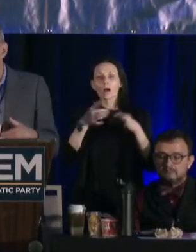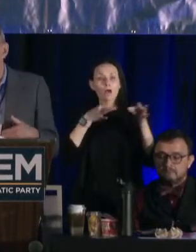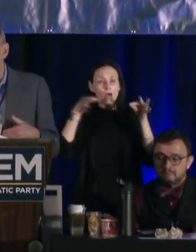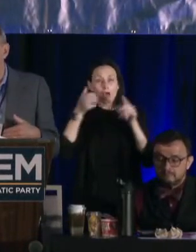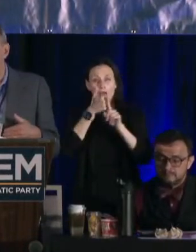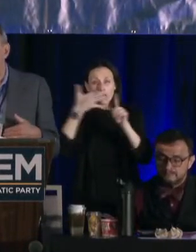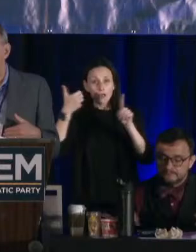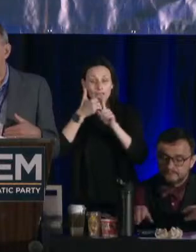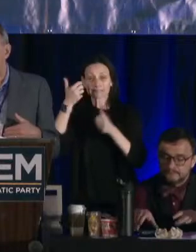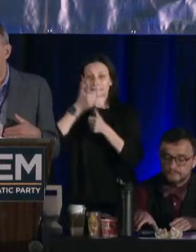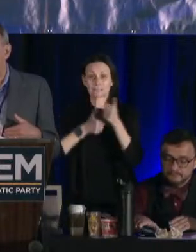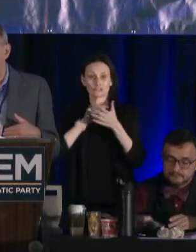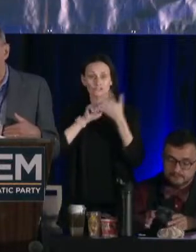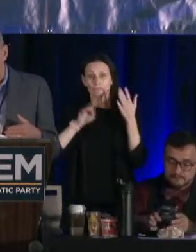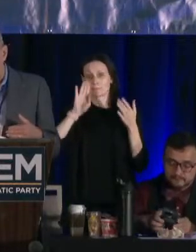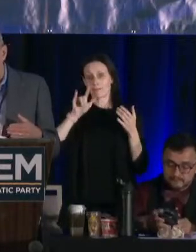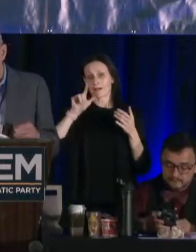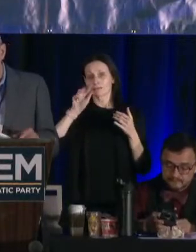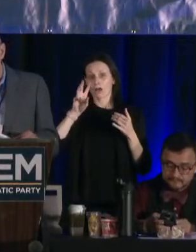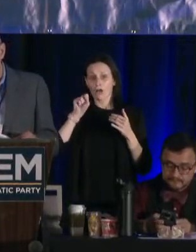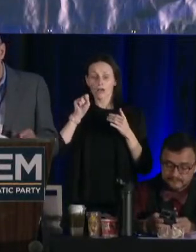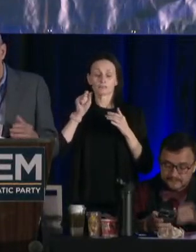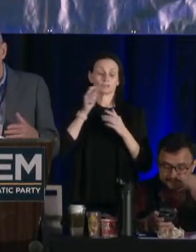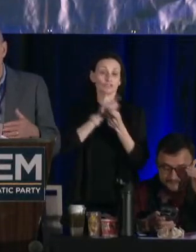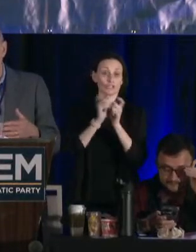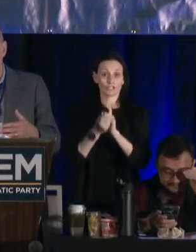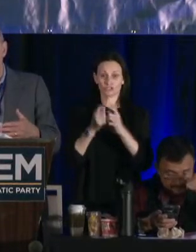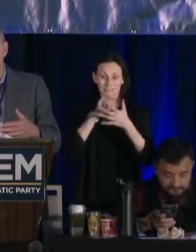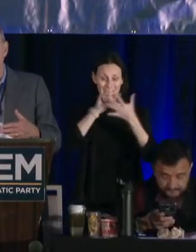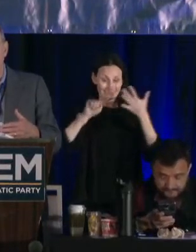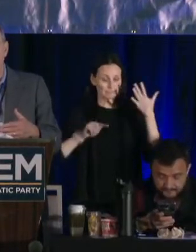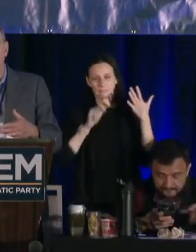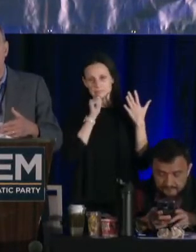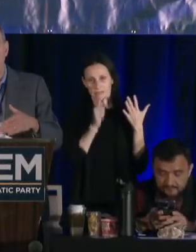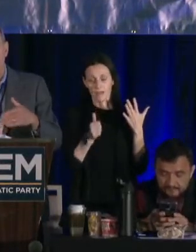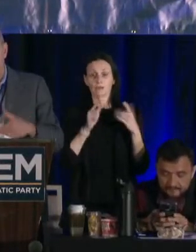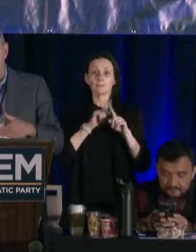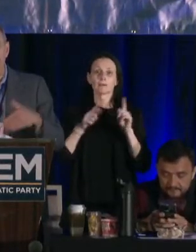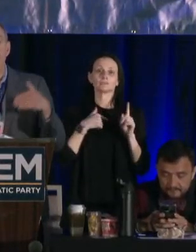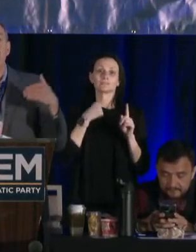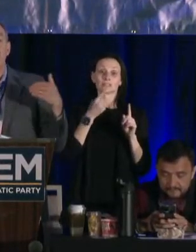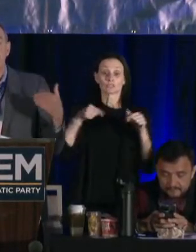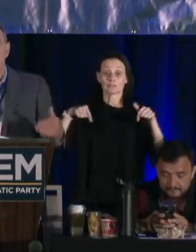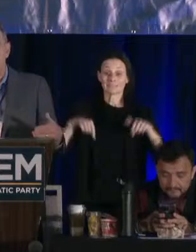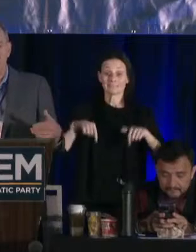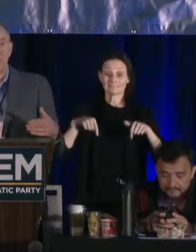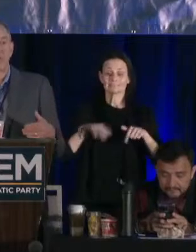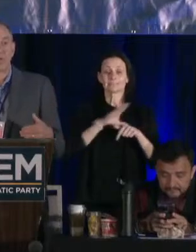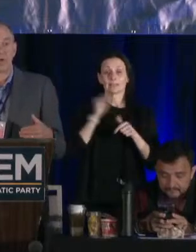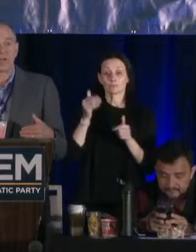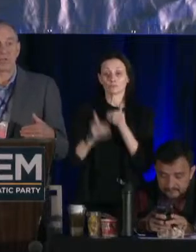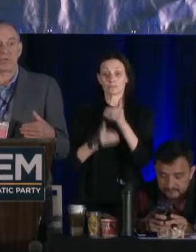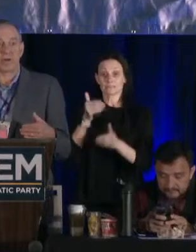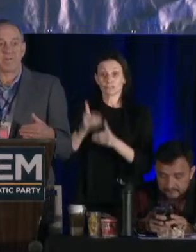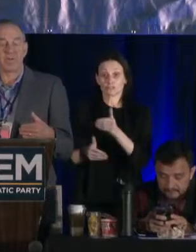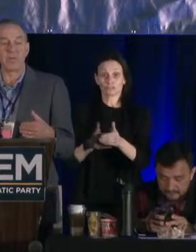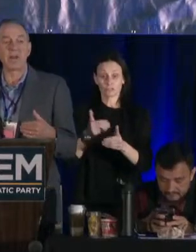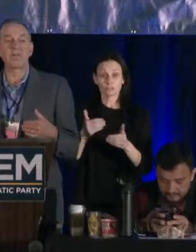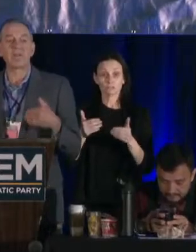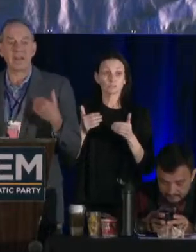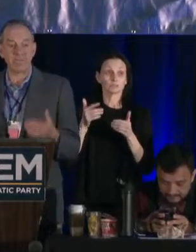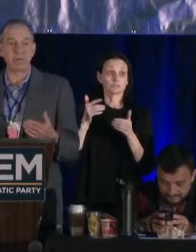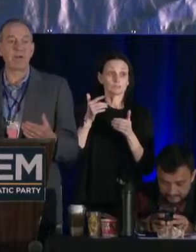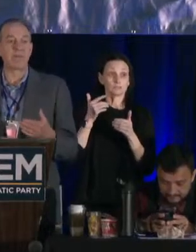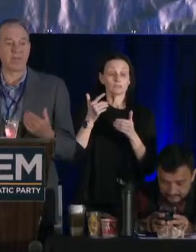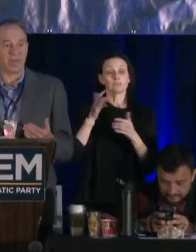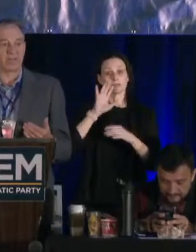each one of these bylaw changes individually, but I will just tell you that this and the procedures that we'll get to in a few